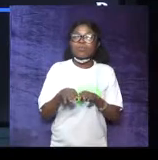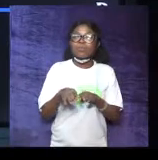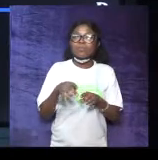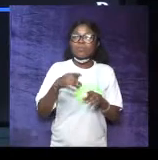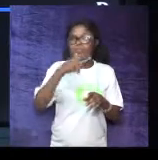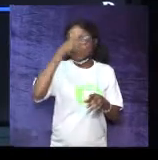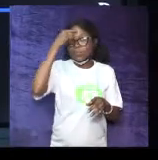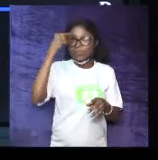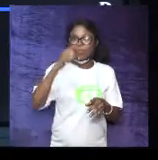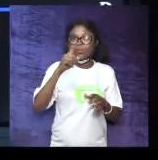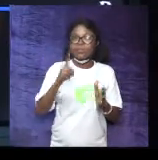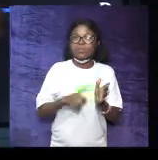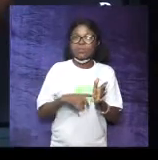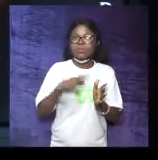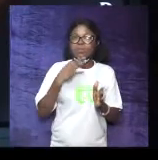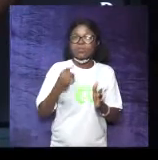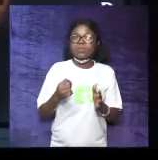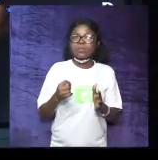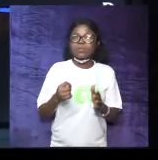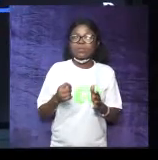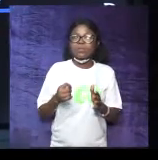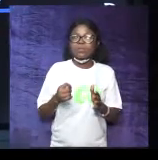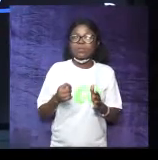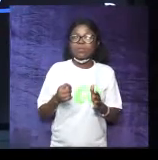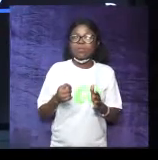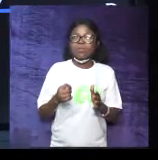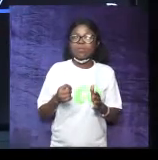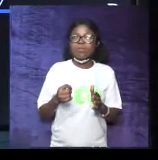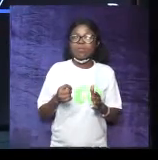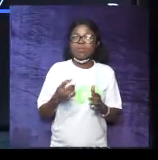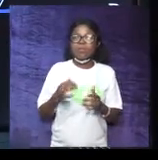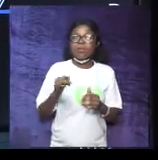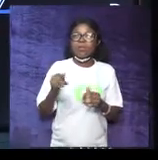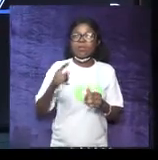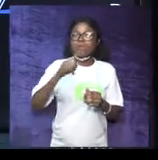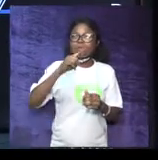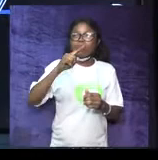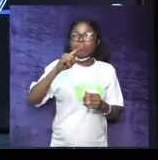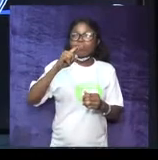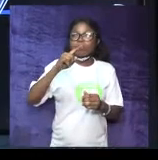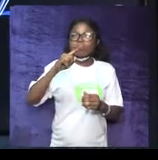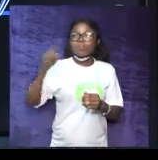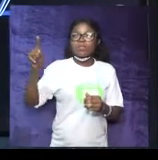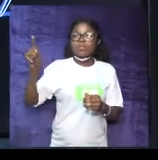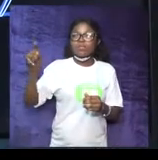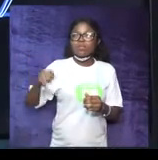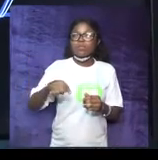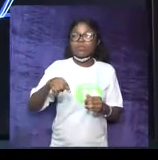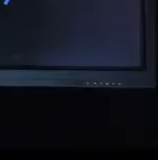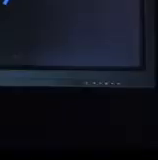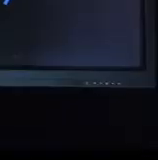is the Z, like this. It's like turning your Z upside down. So